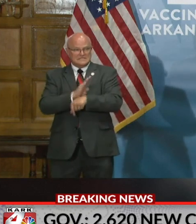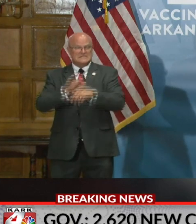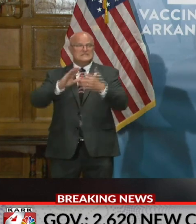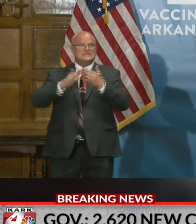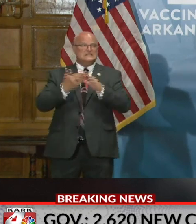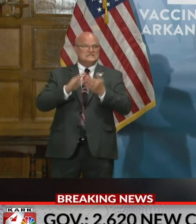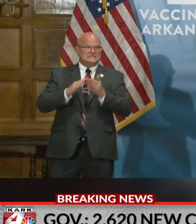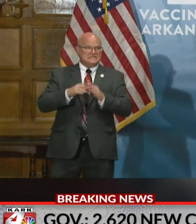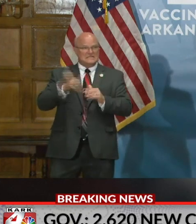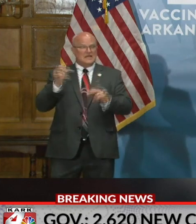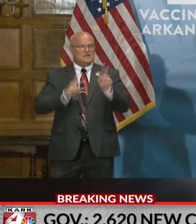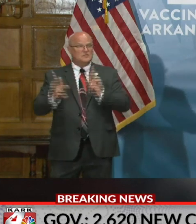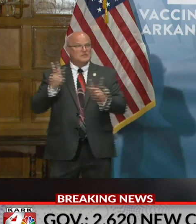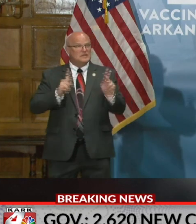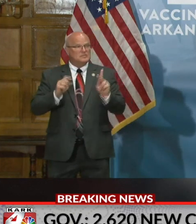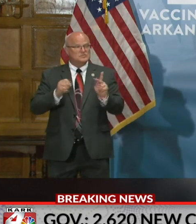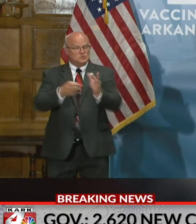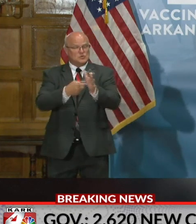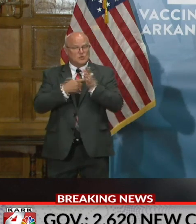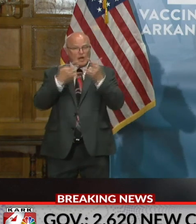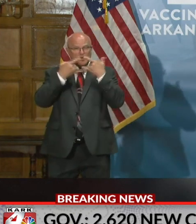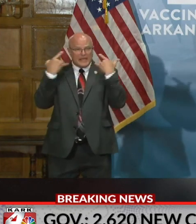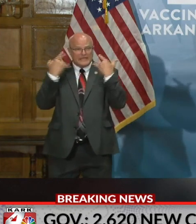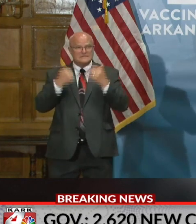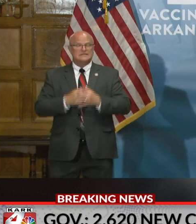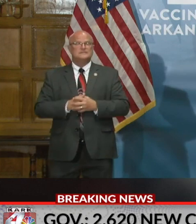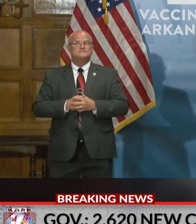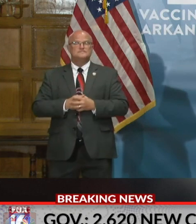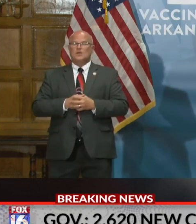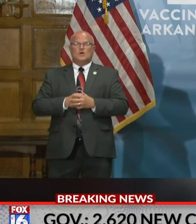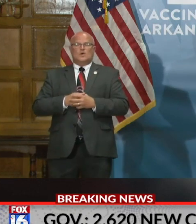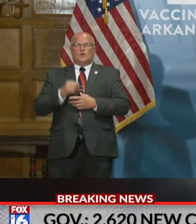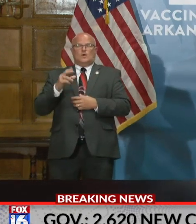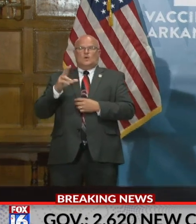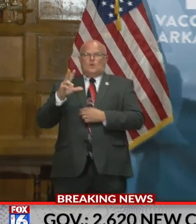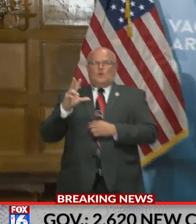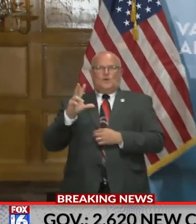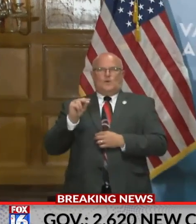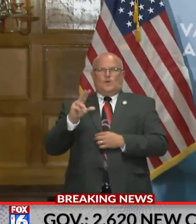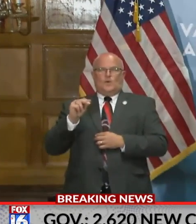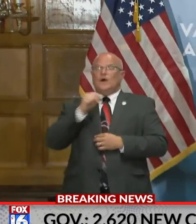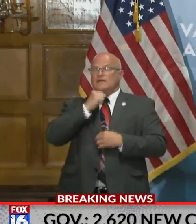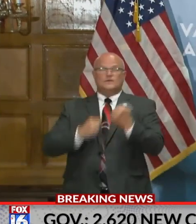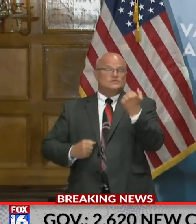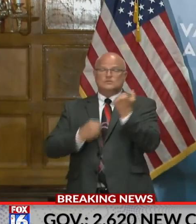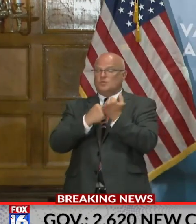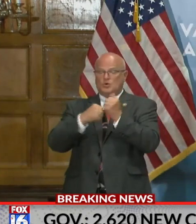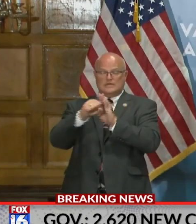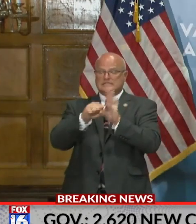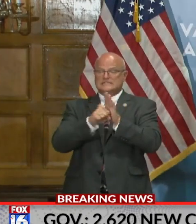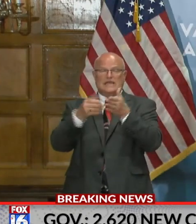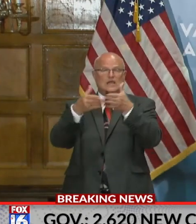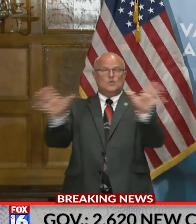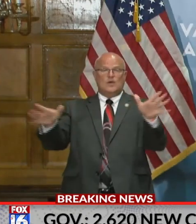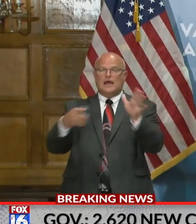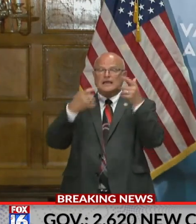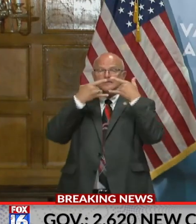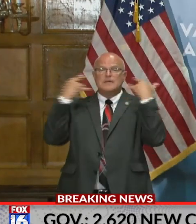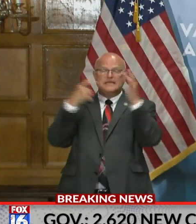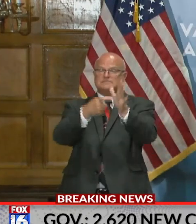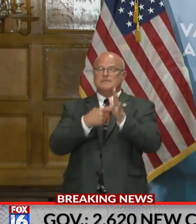cities, other people to require masks? No, I've said very clearly I do not support a statewide mask